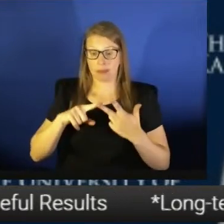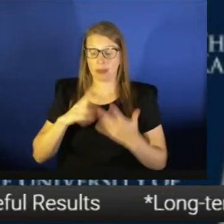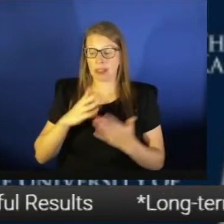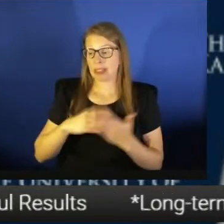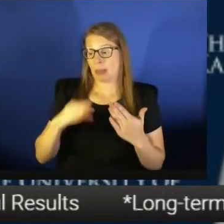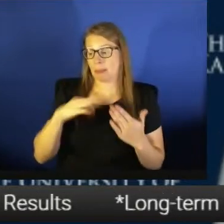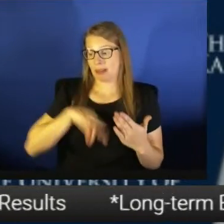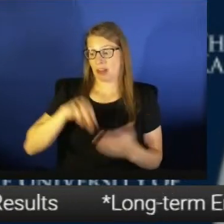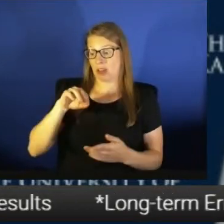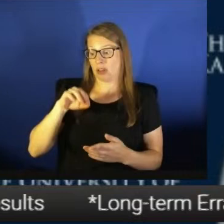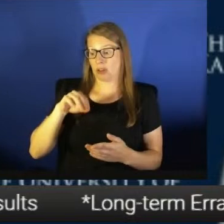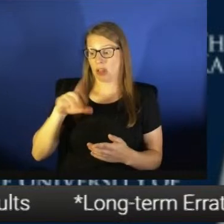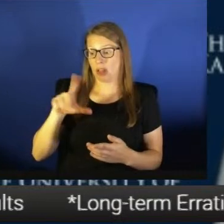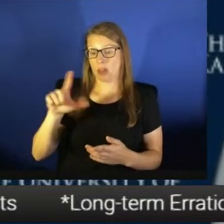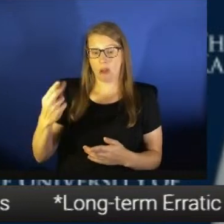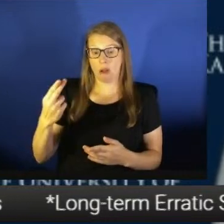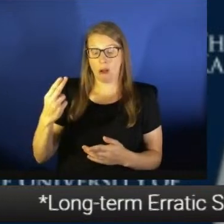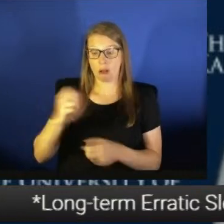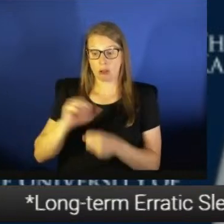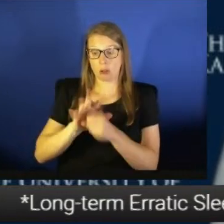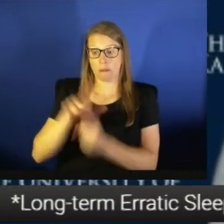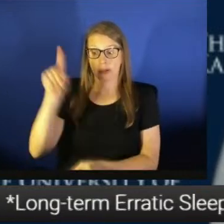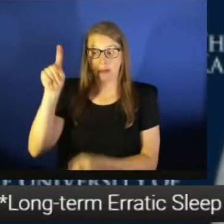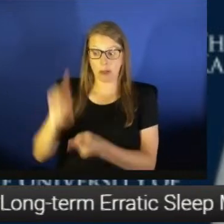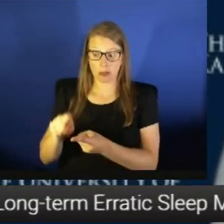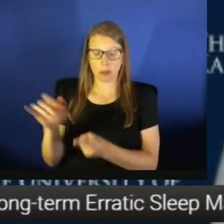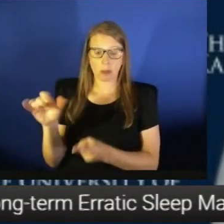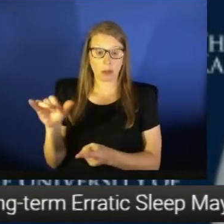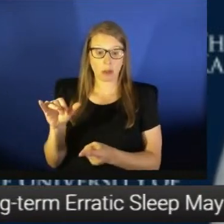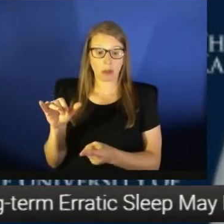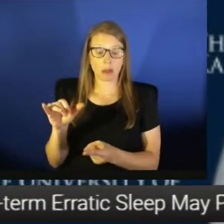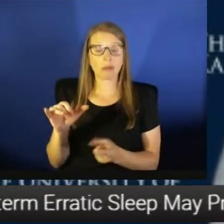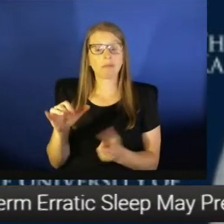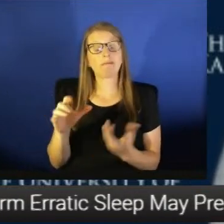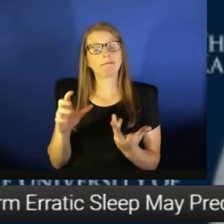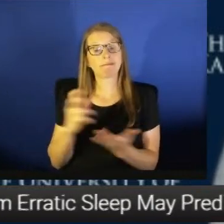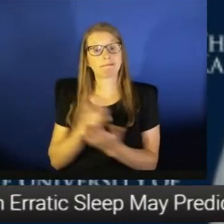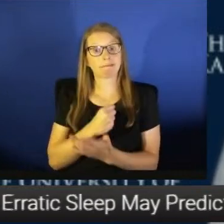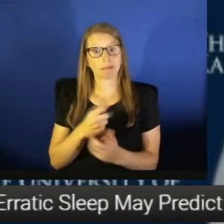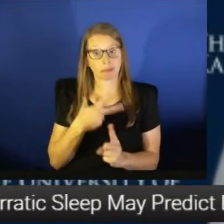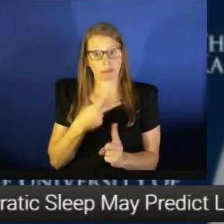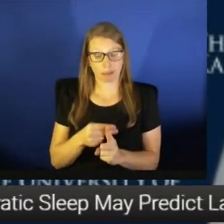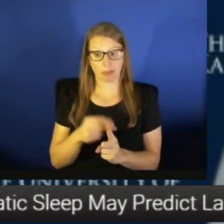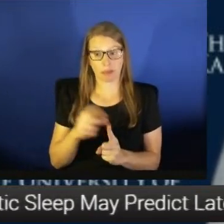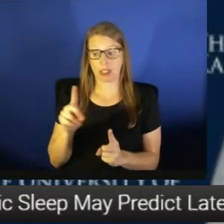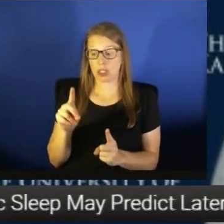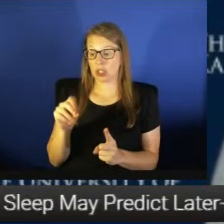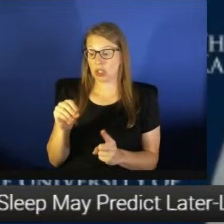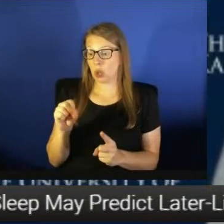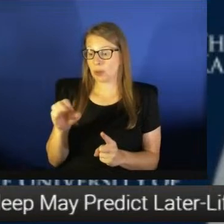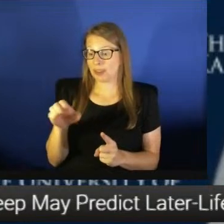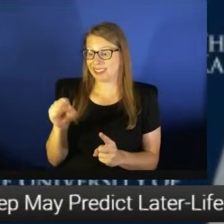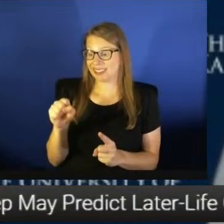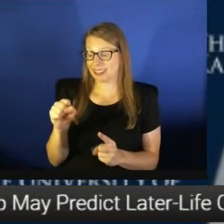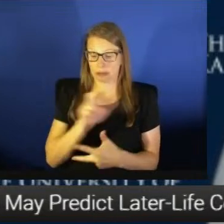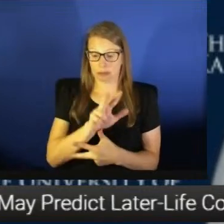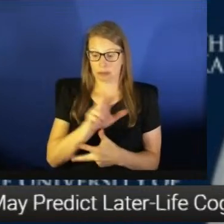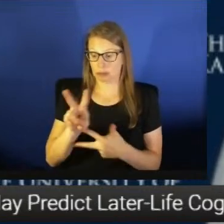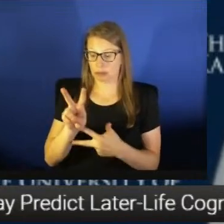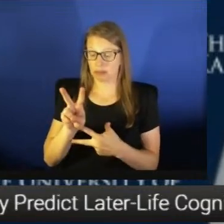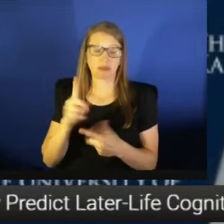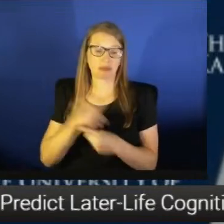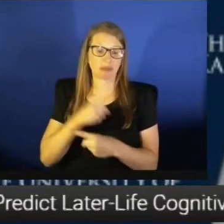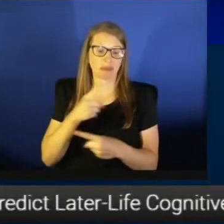benefit of reducing long COVID as well. And so getting those vaccines and those doses in appropriately is going to be the best thing moving